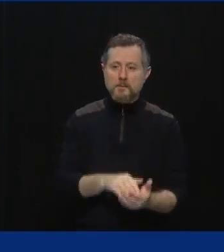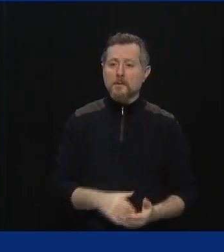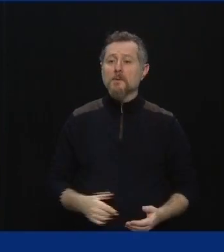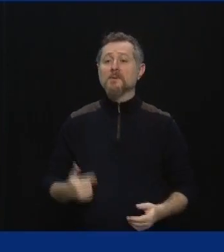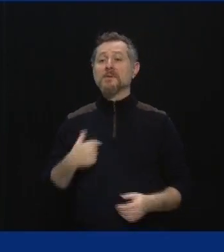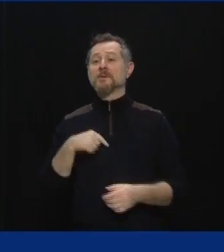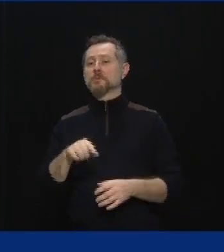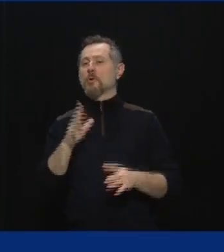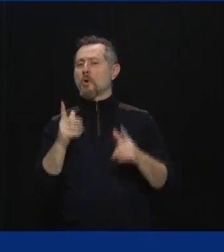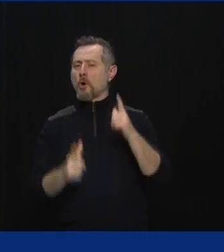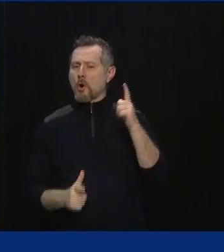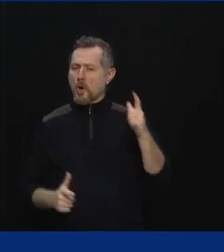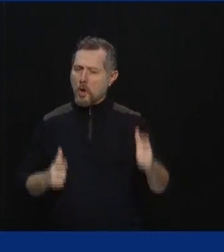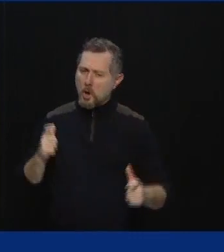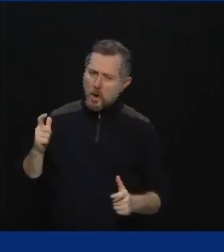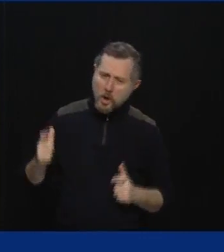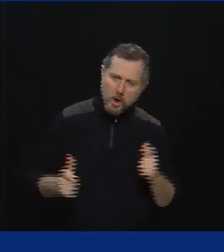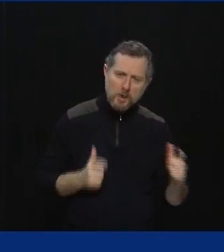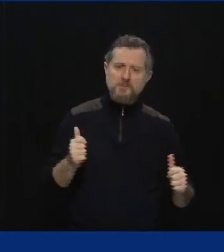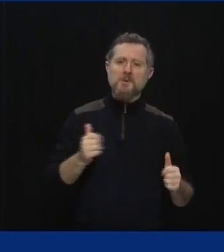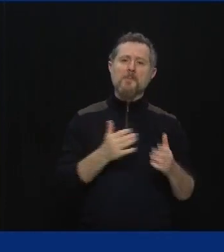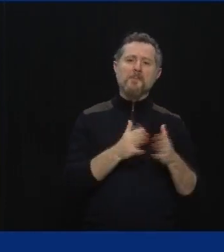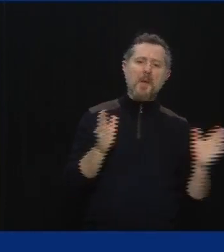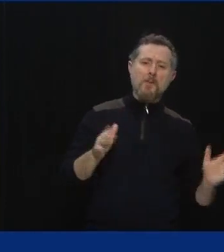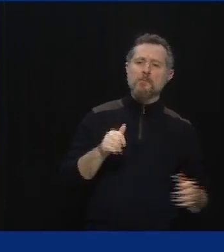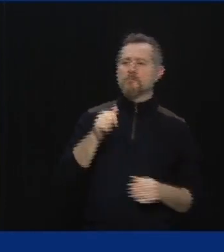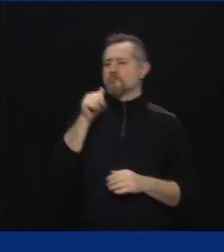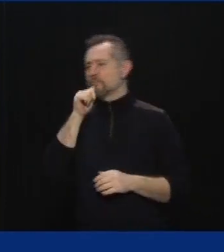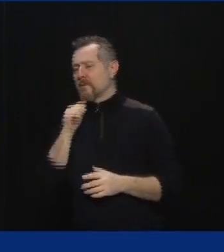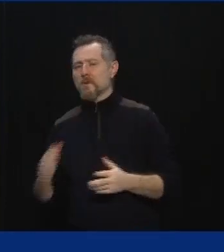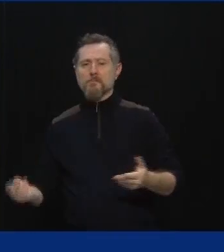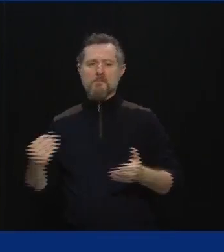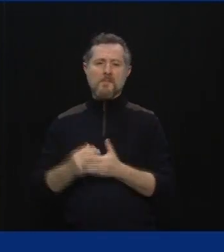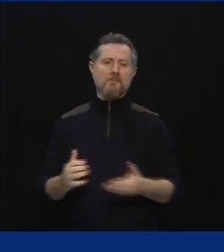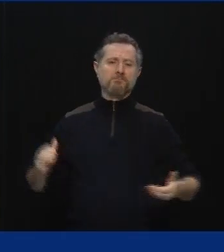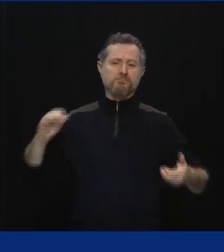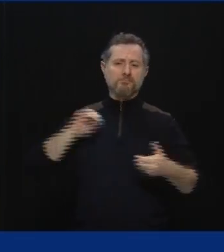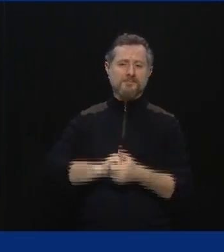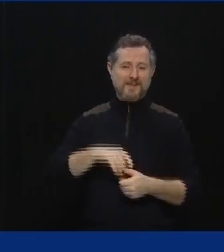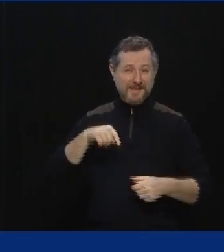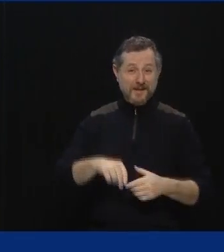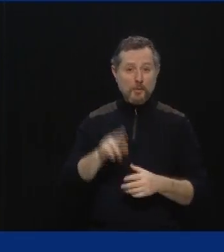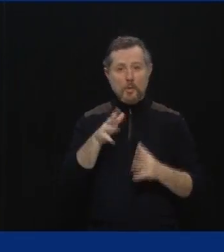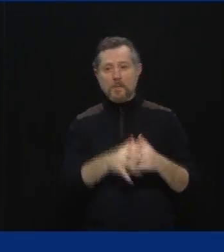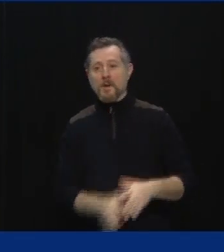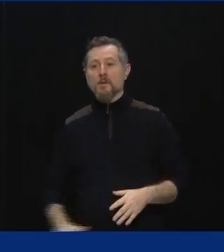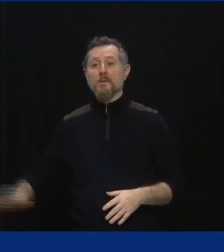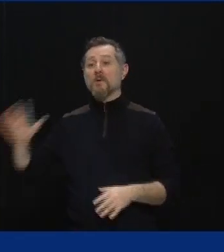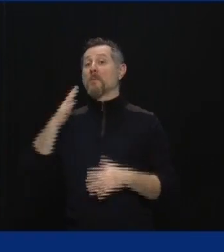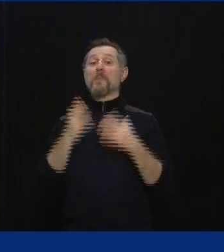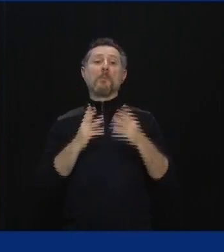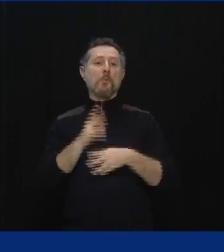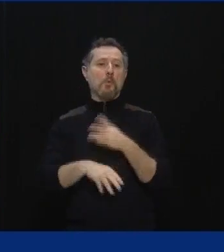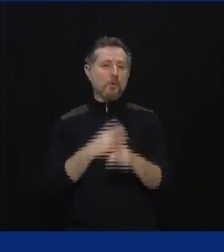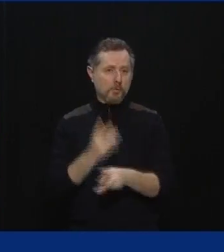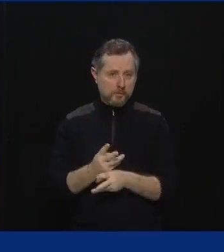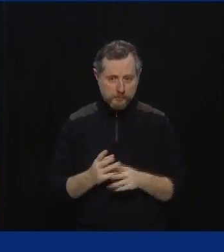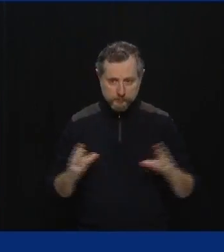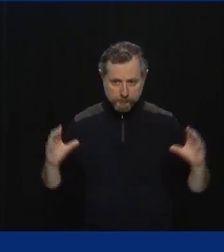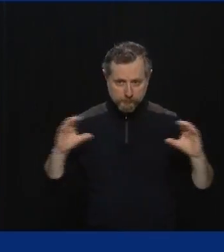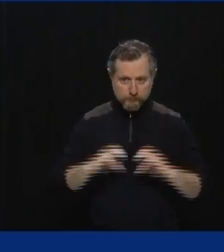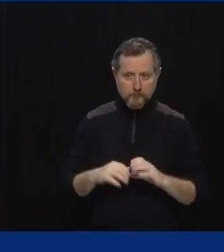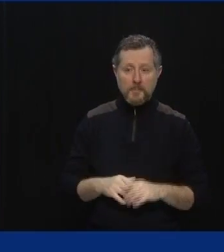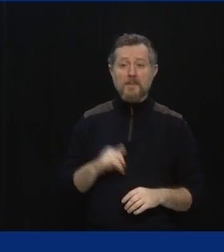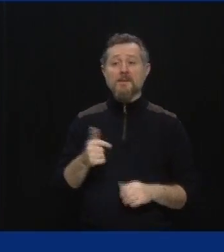largest public-private partnership in the nation and perhaps even across the globe. To Executive